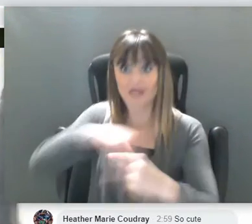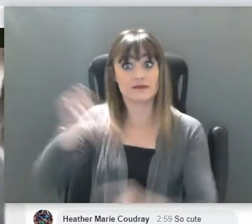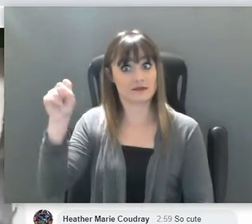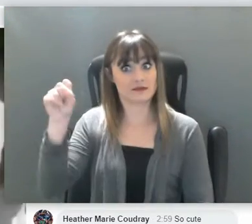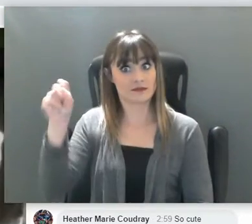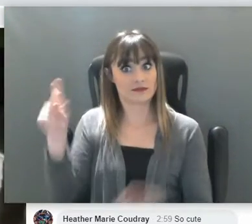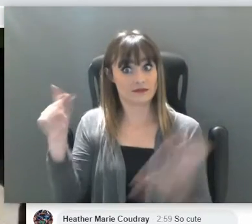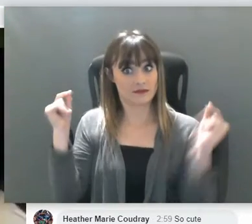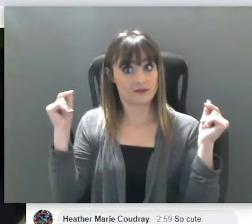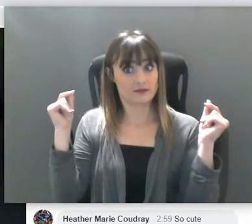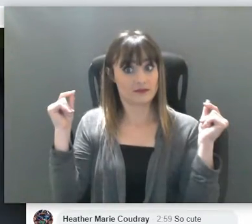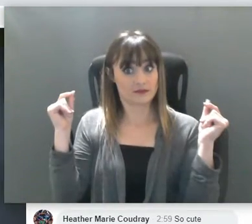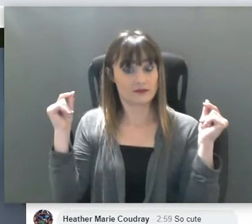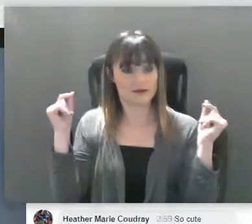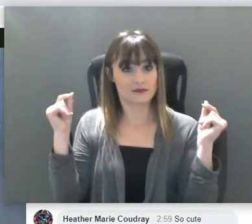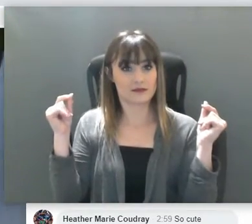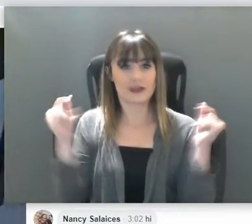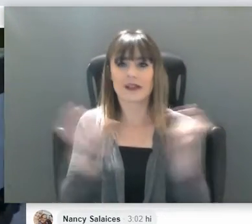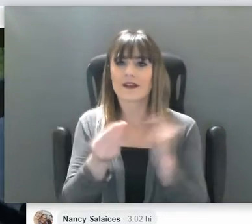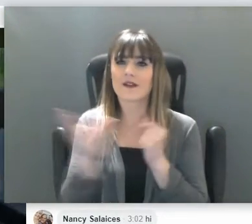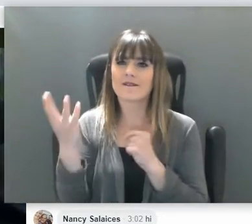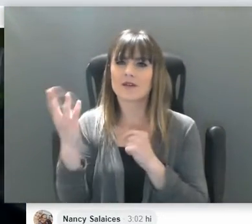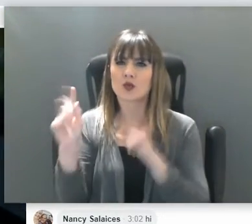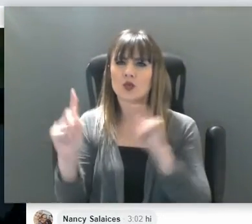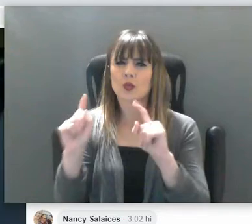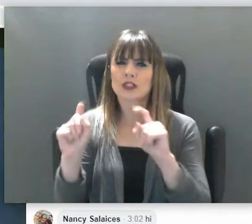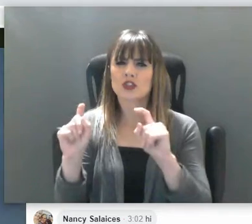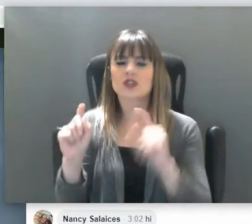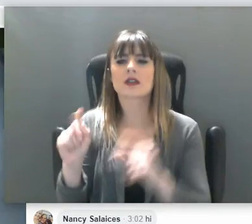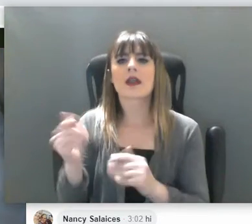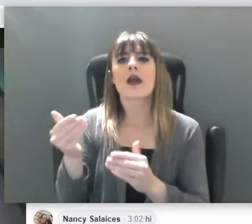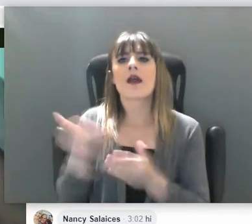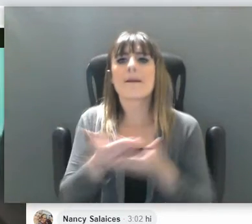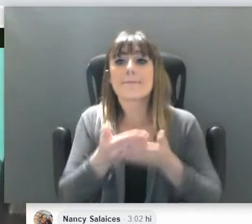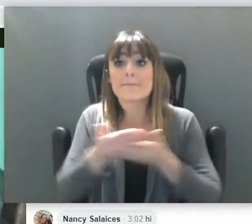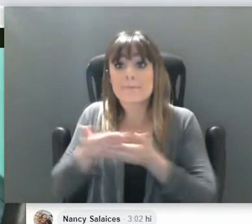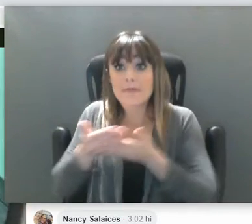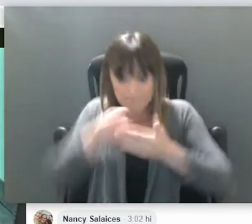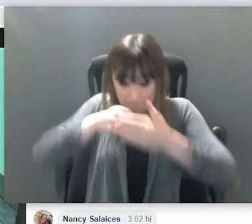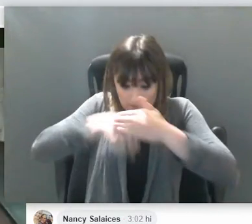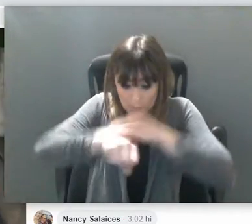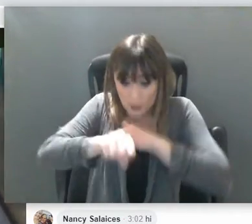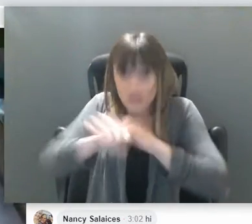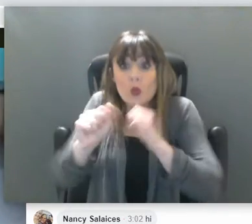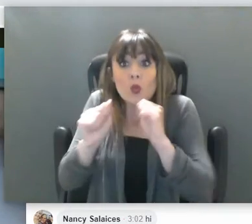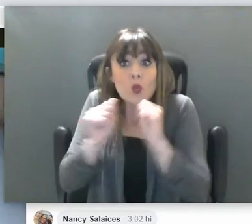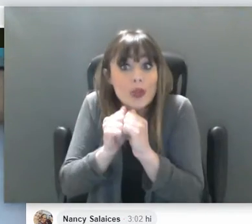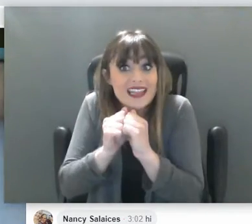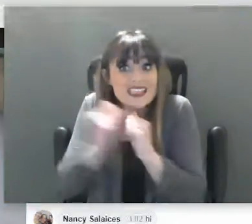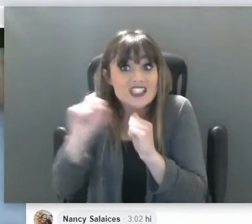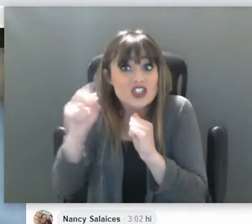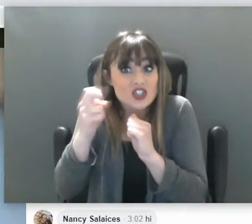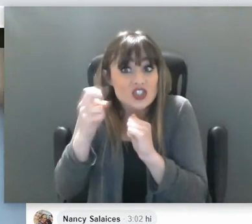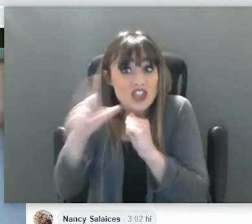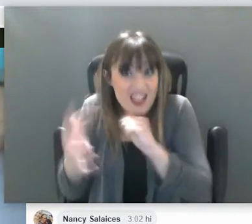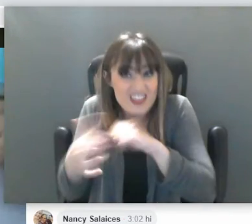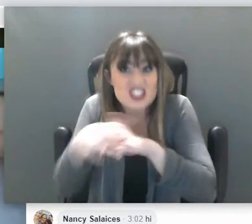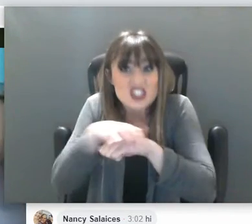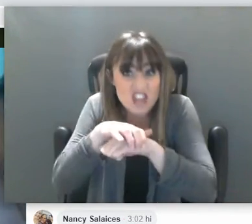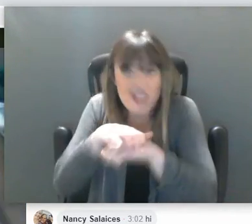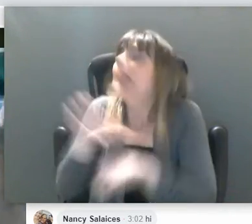A couple of questions about Pablo. Are the babies born with shells? So, kind of. Yes. They are born with those shells, but they're